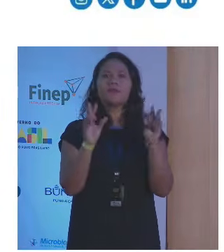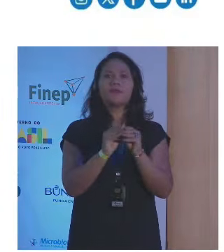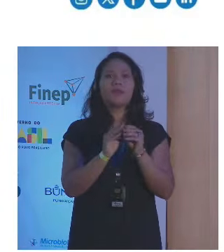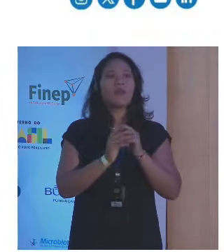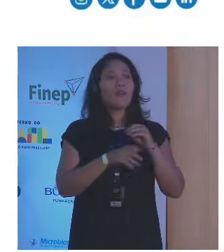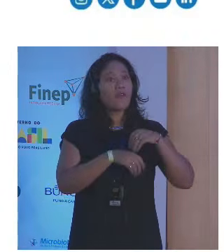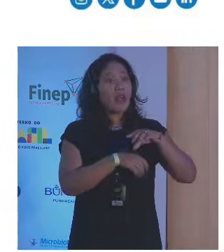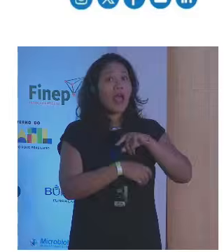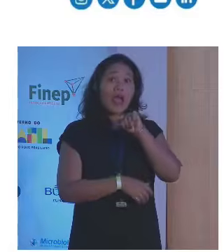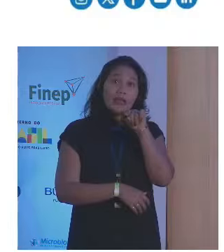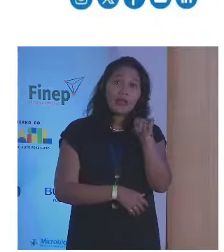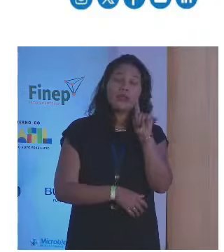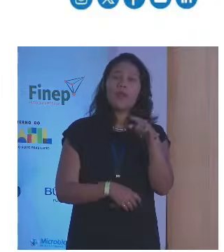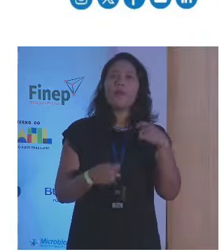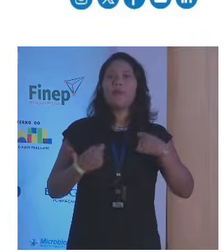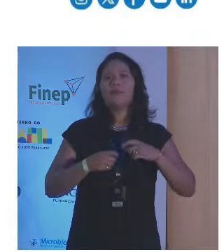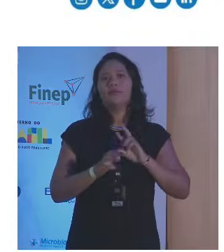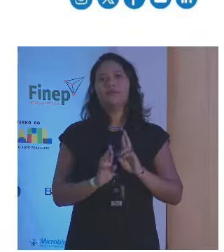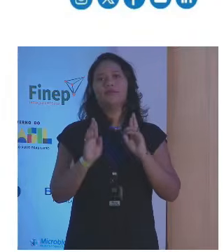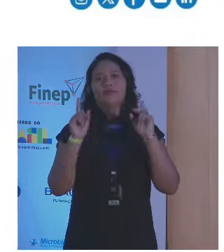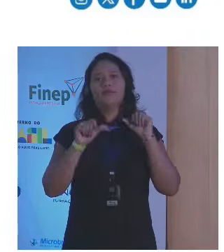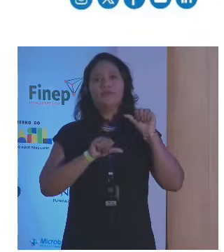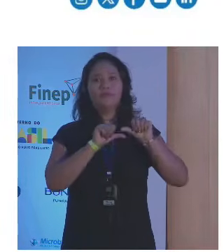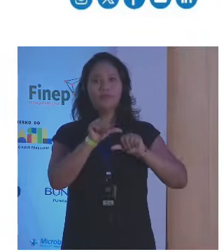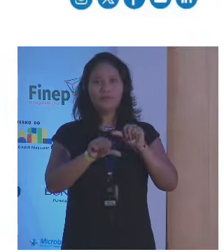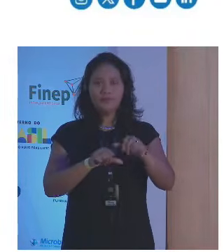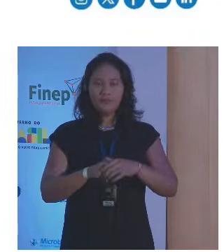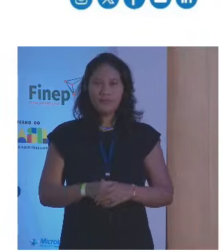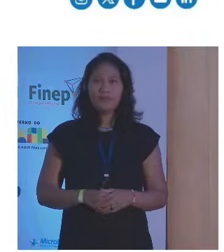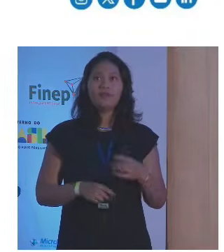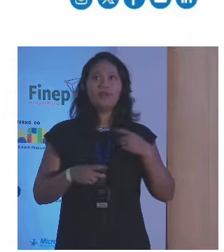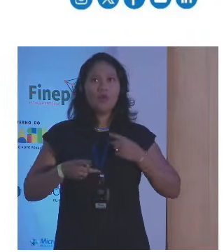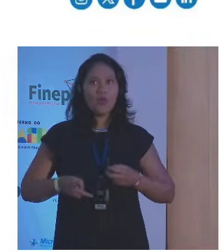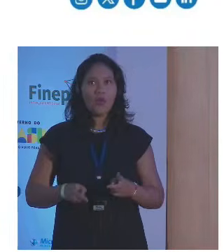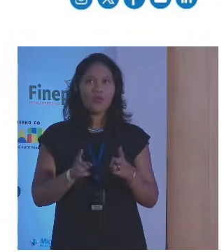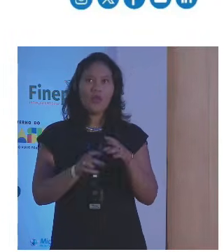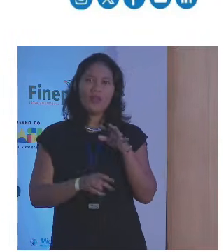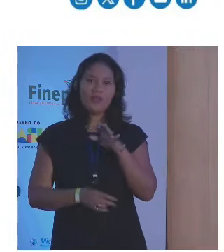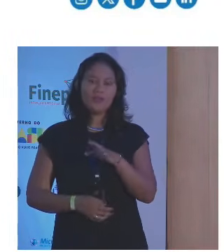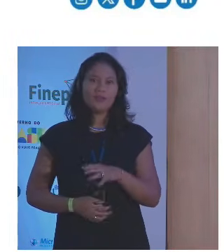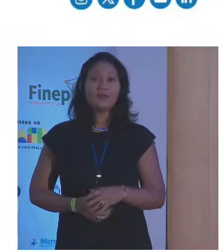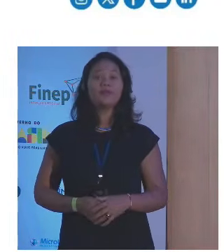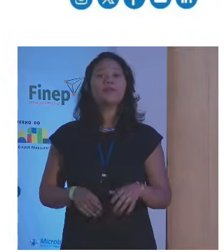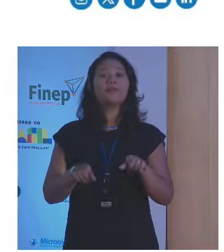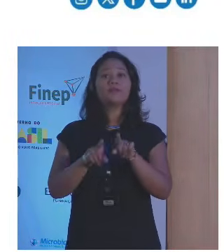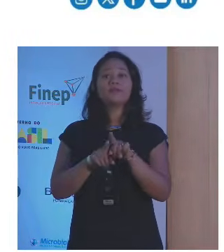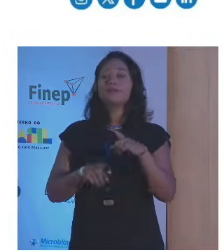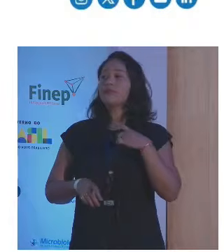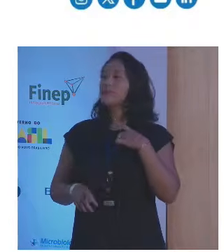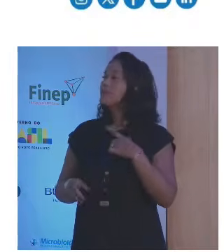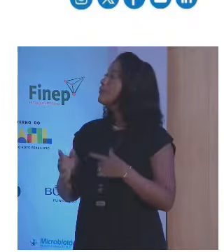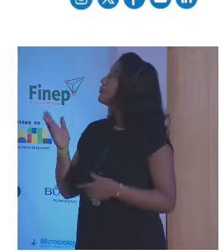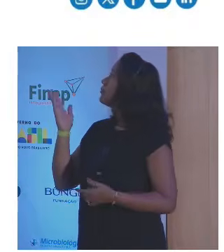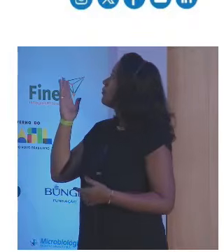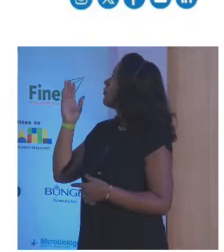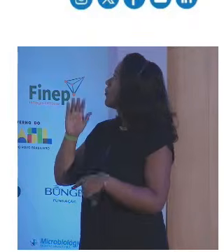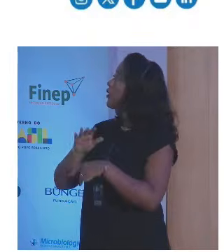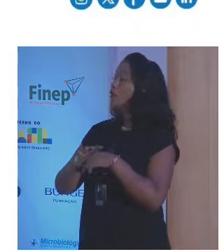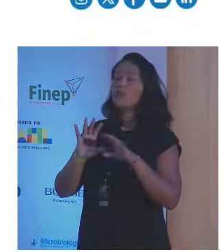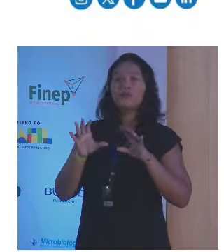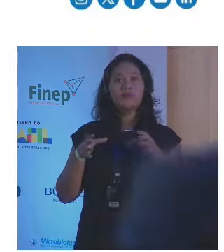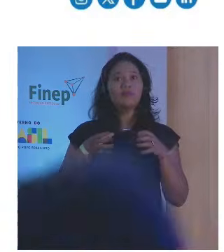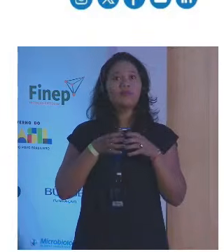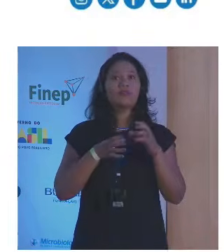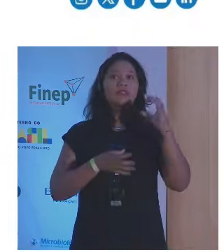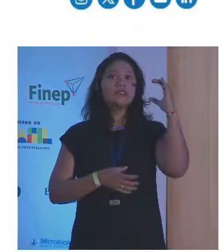the difference. And it has continued this way. And then you have back the scientific brain that is activated. We must